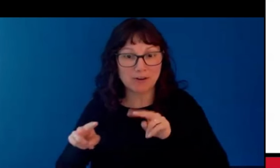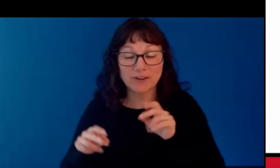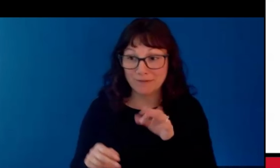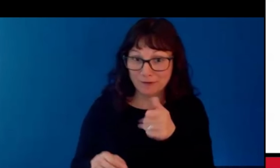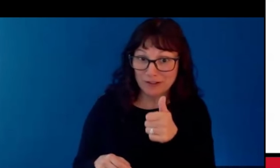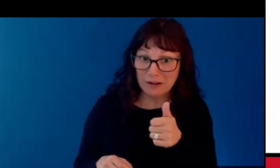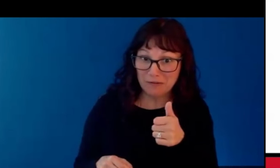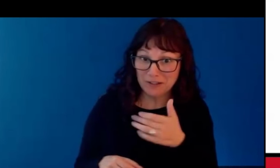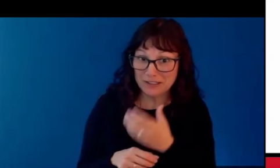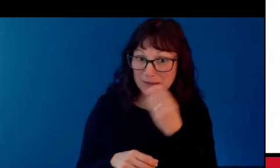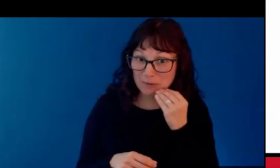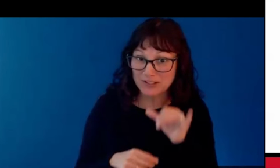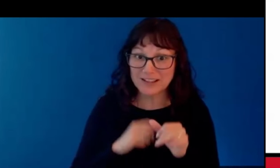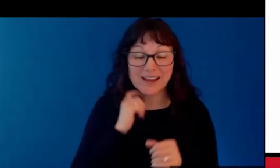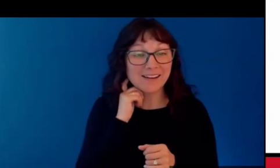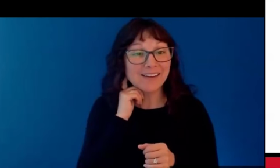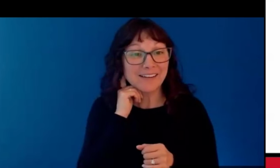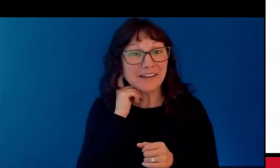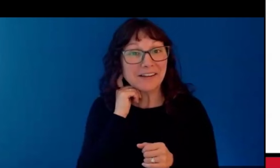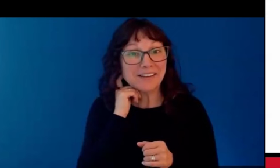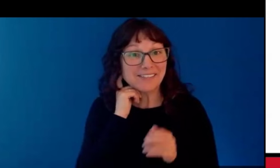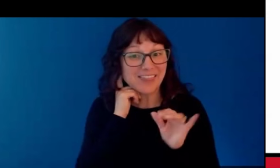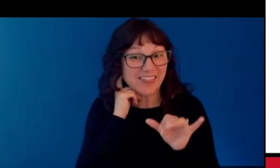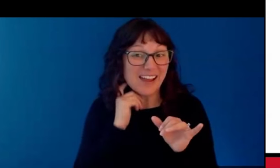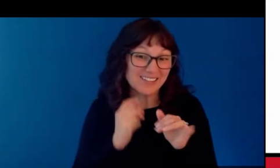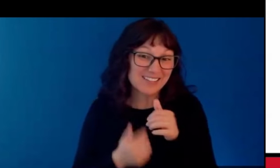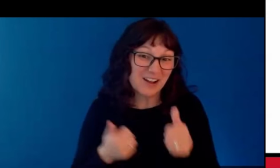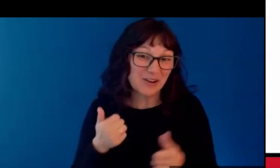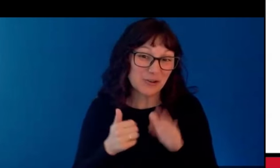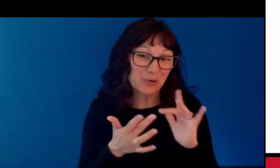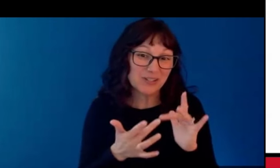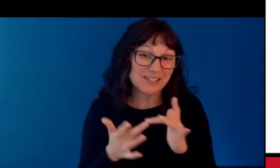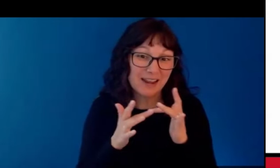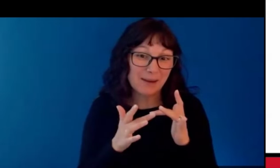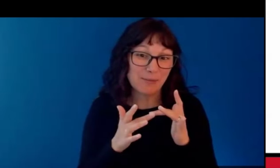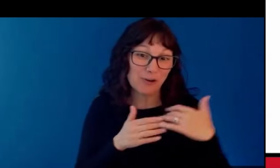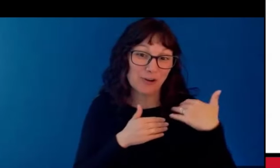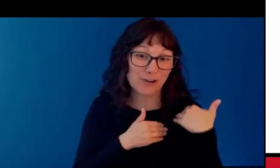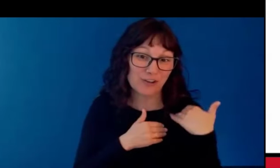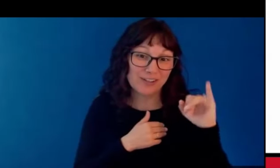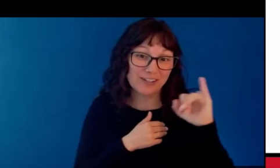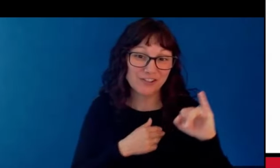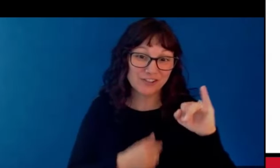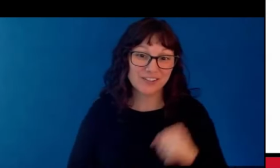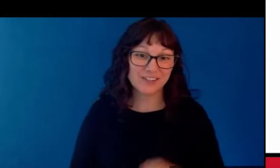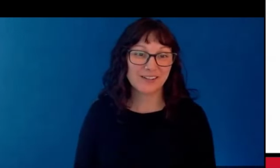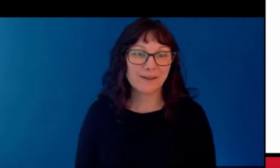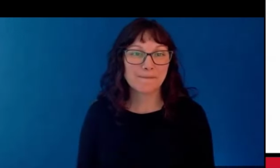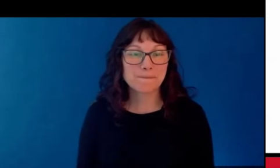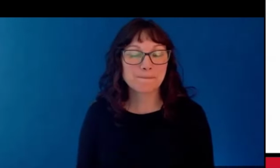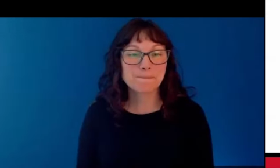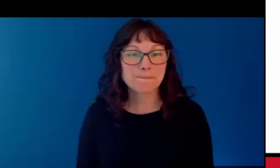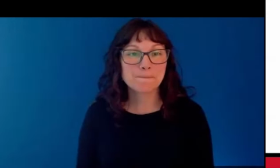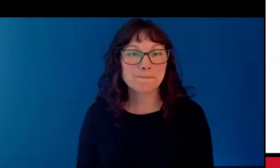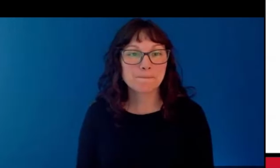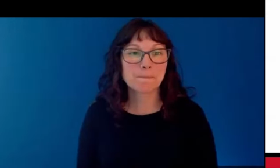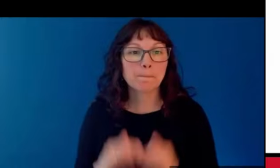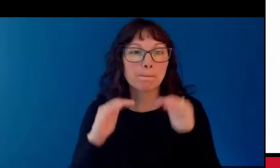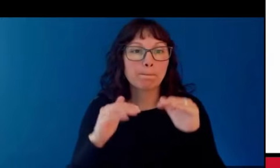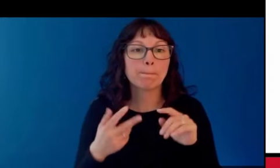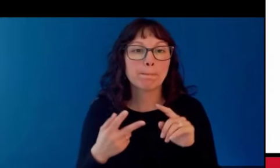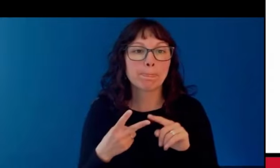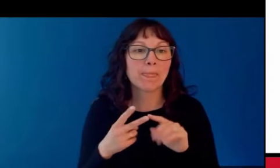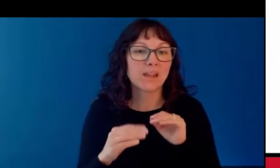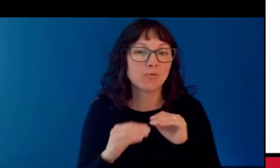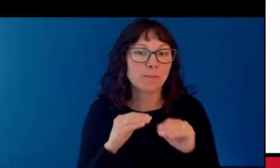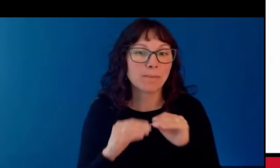owner, that would likely fall under your cyber liability insurance. The repair or